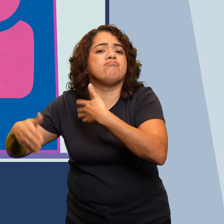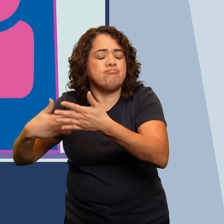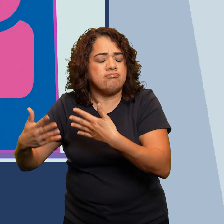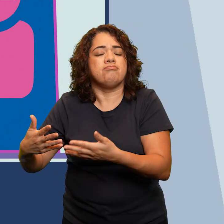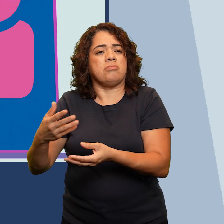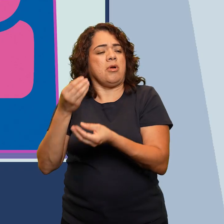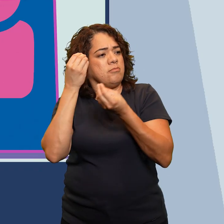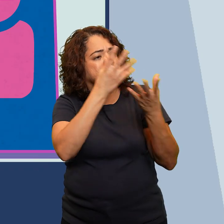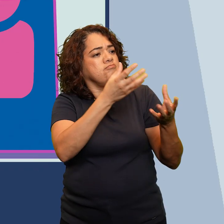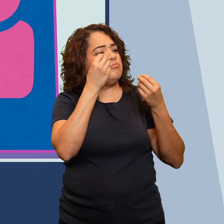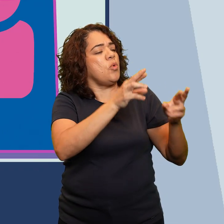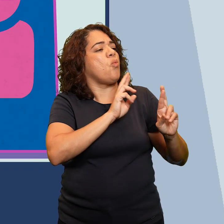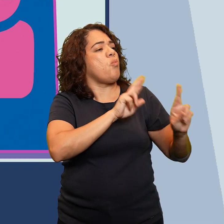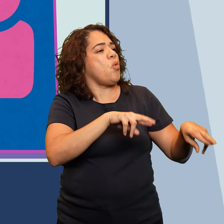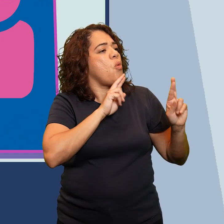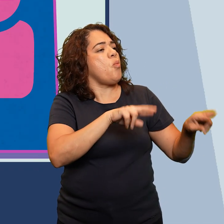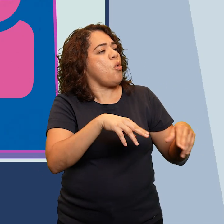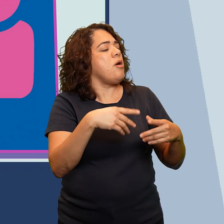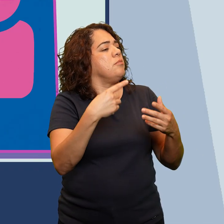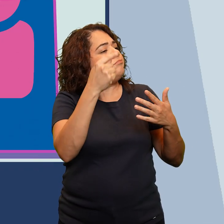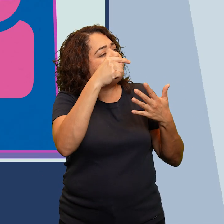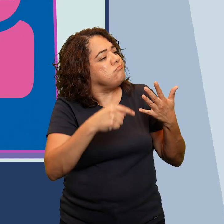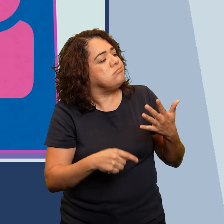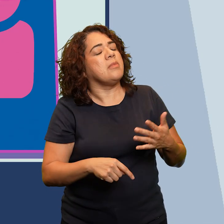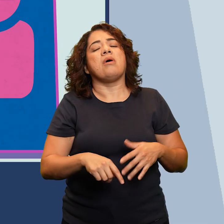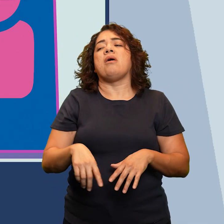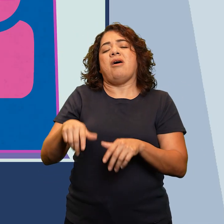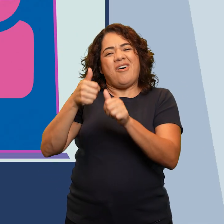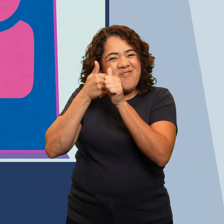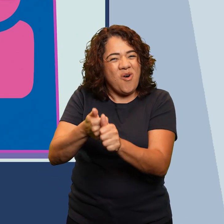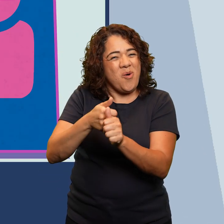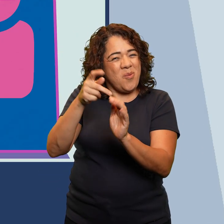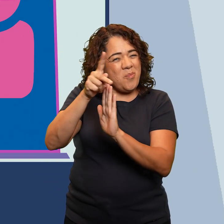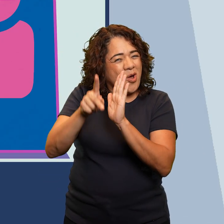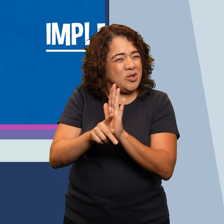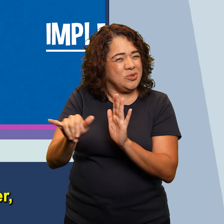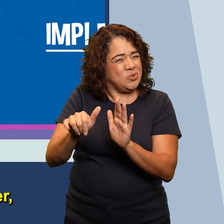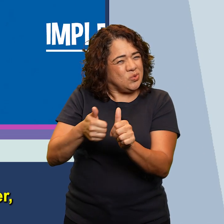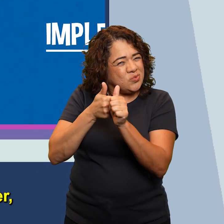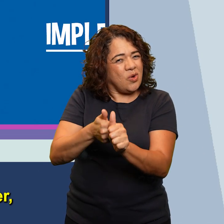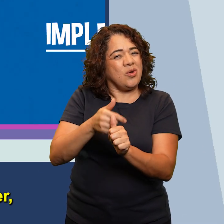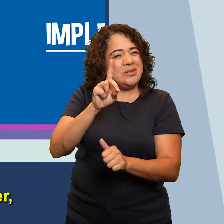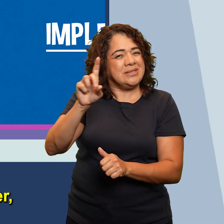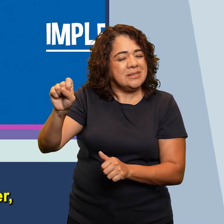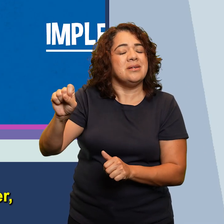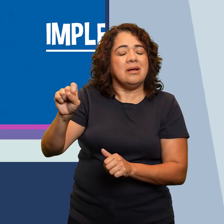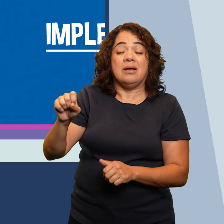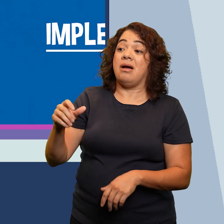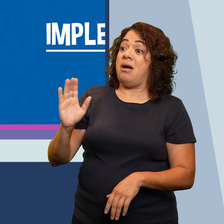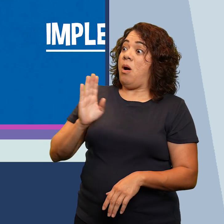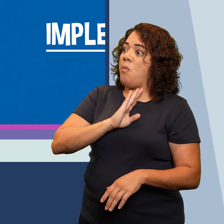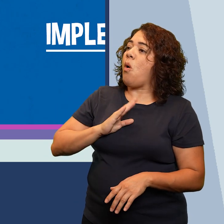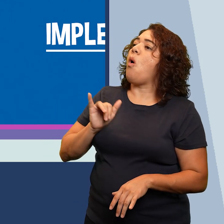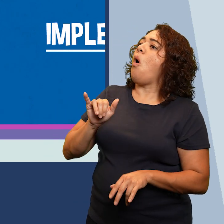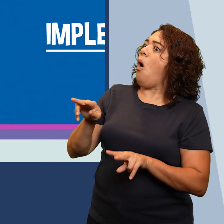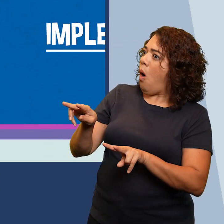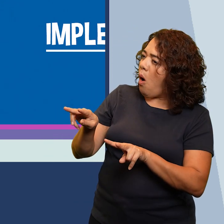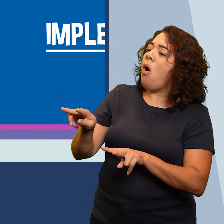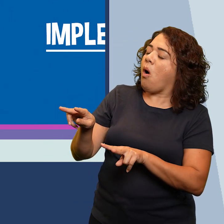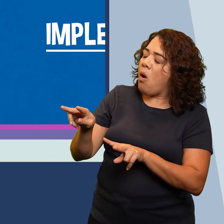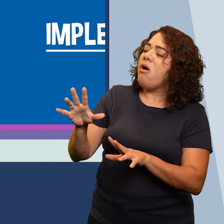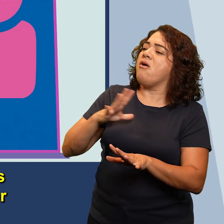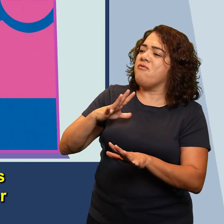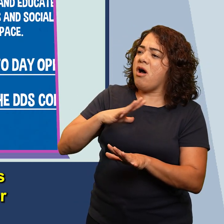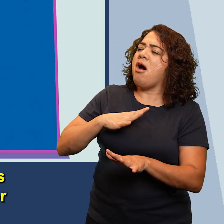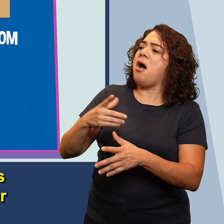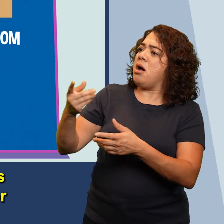and their team's job to understand and implement the DDS contract in its fine detail. Your job as a board member and your dozen or more colleagues